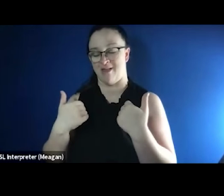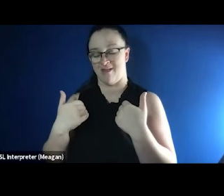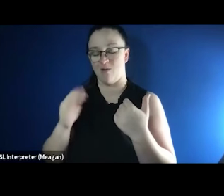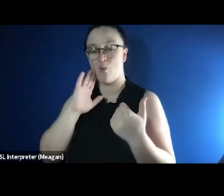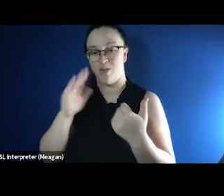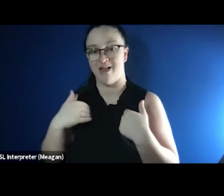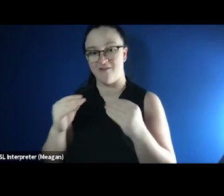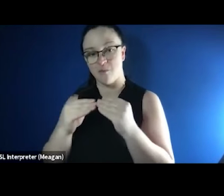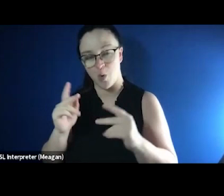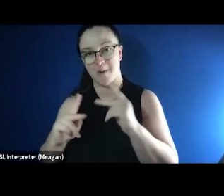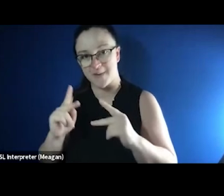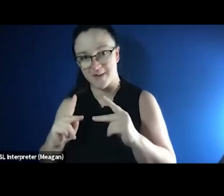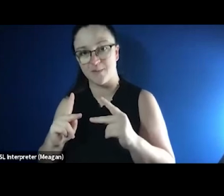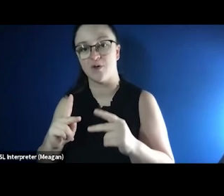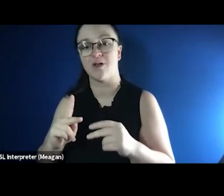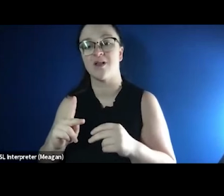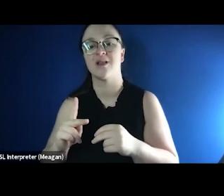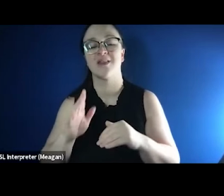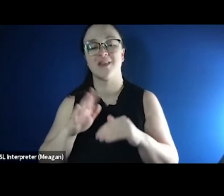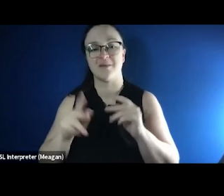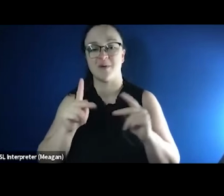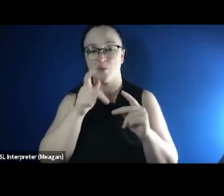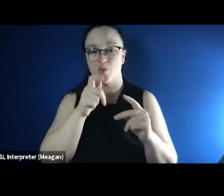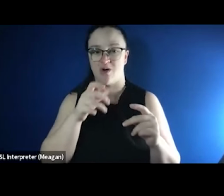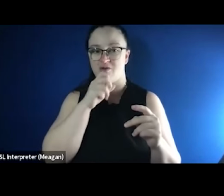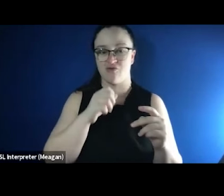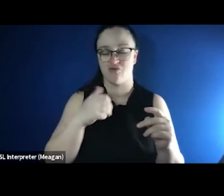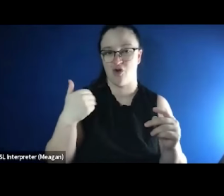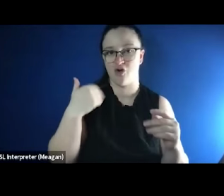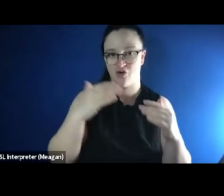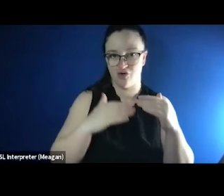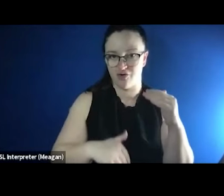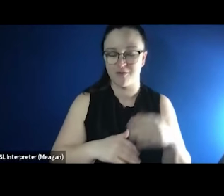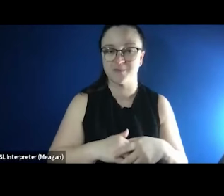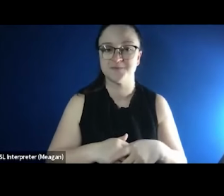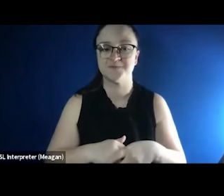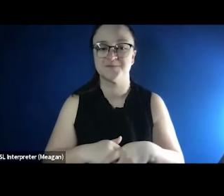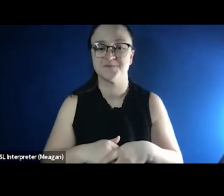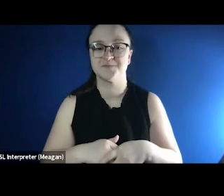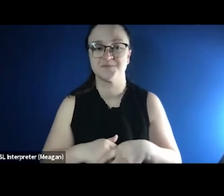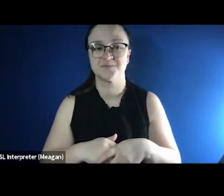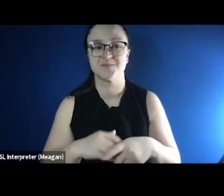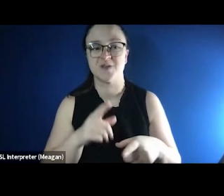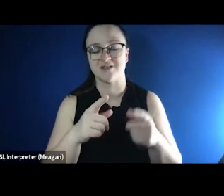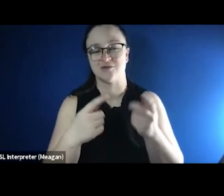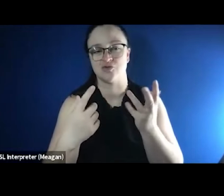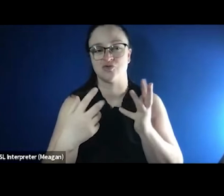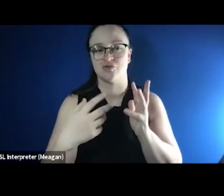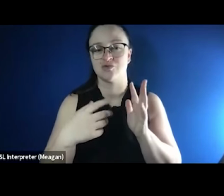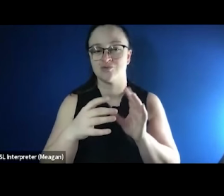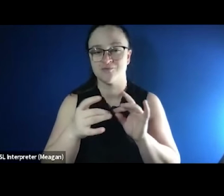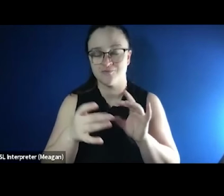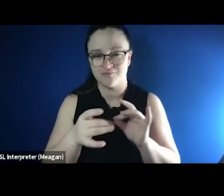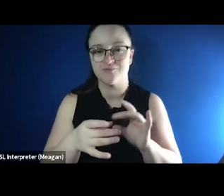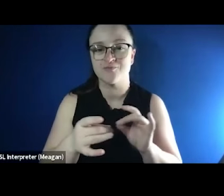nearly one in four will be 65 by 2060. Supplemented with this visual from the Urban Institute, the proportion of